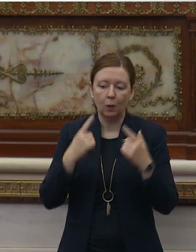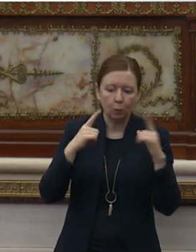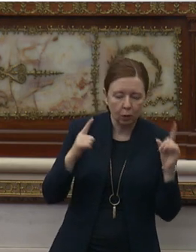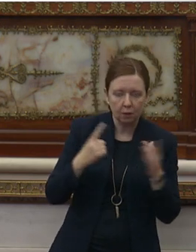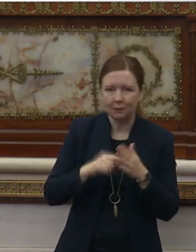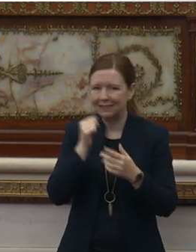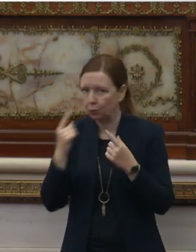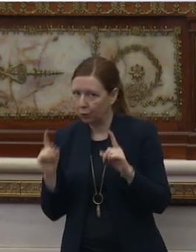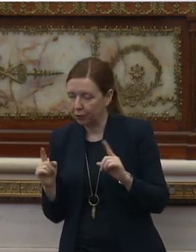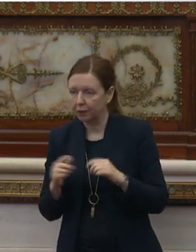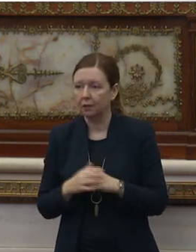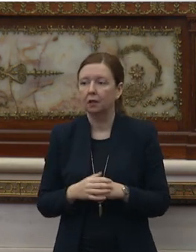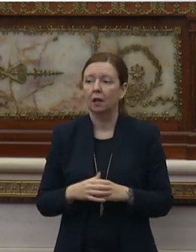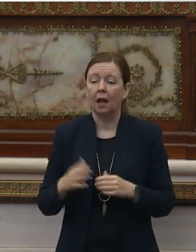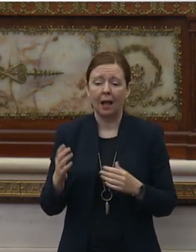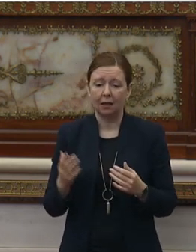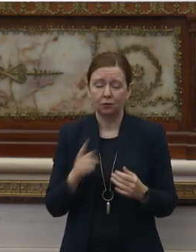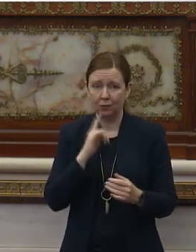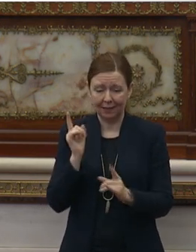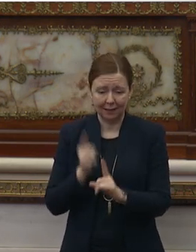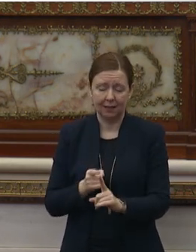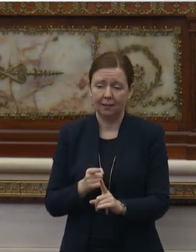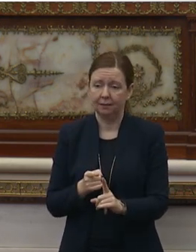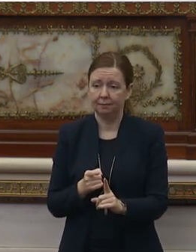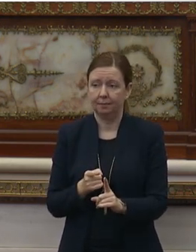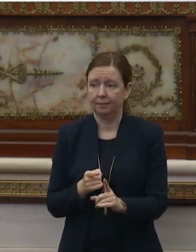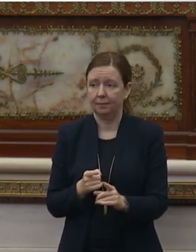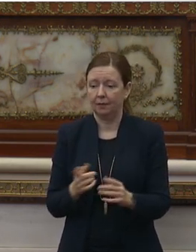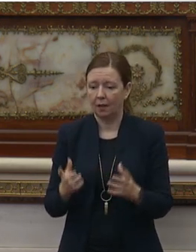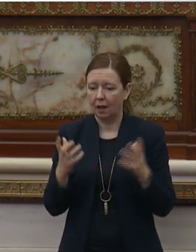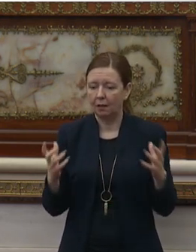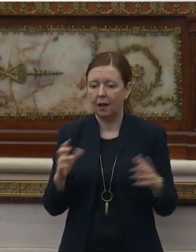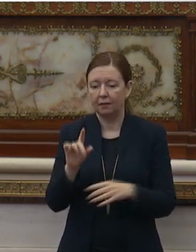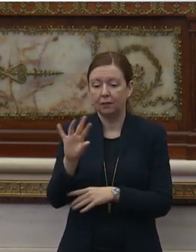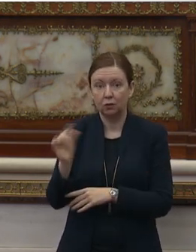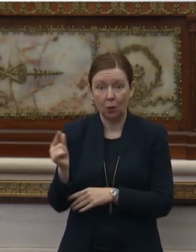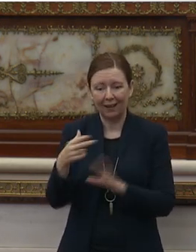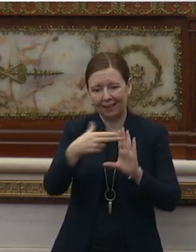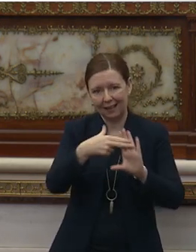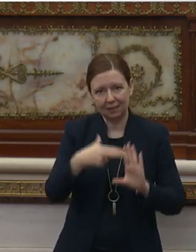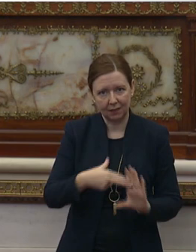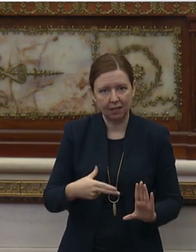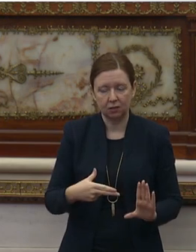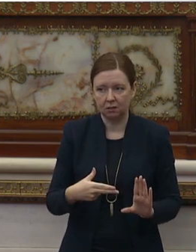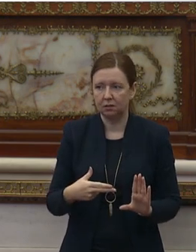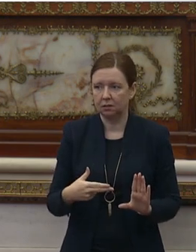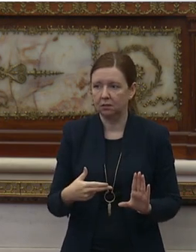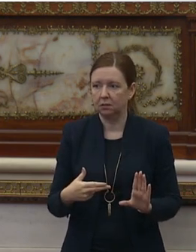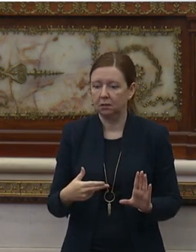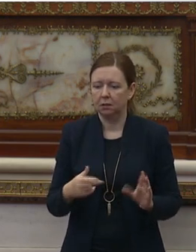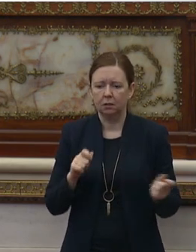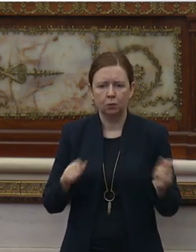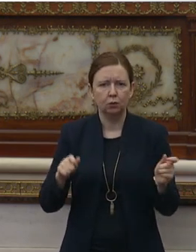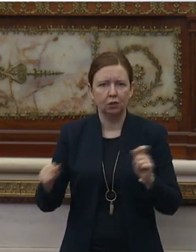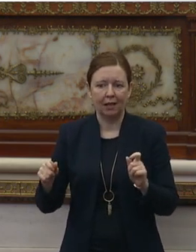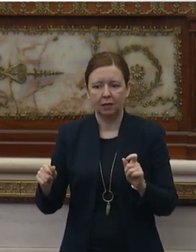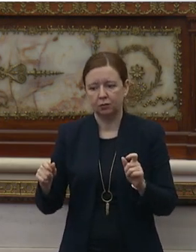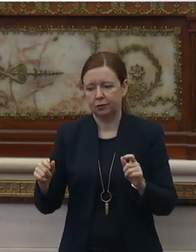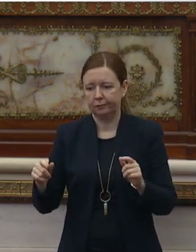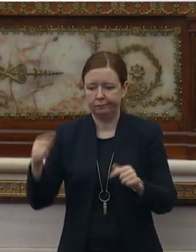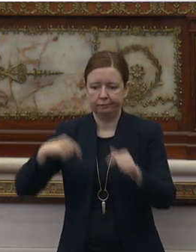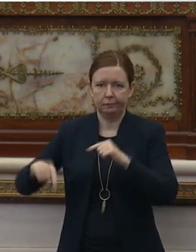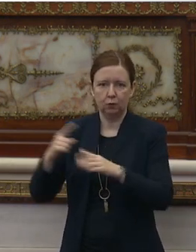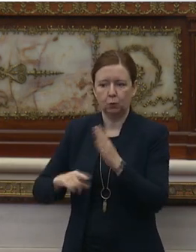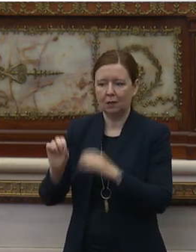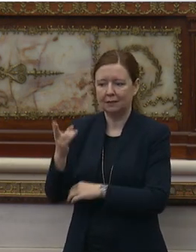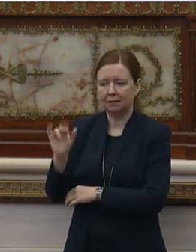didn't work. And even though at the end of the day, a lot of the zoning classifications were changed back to what